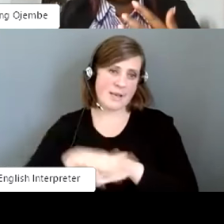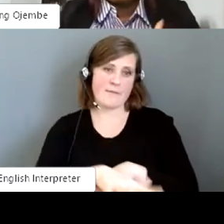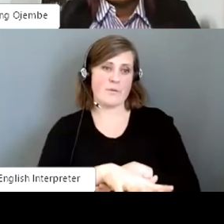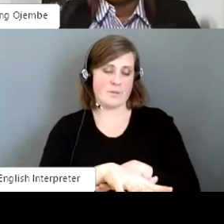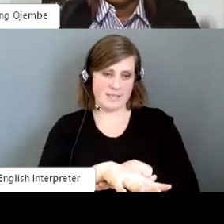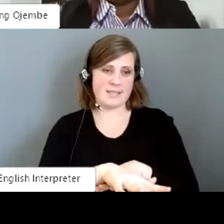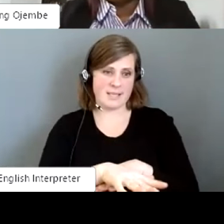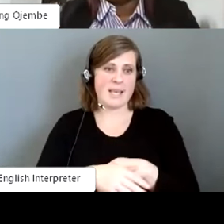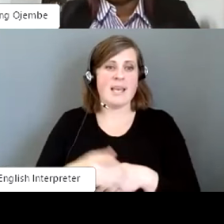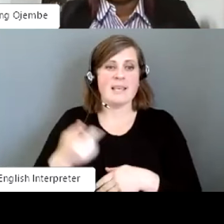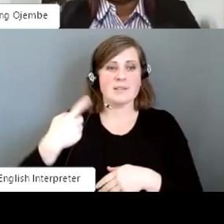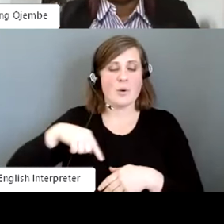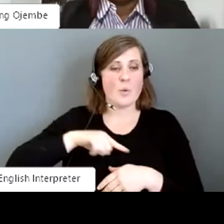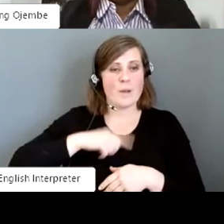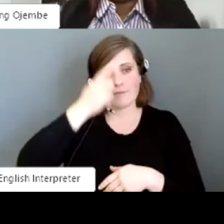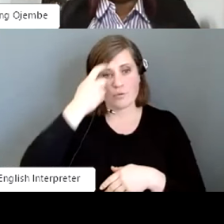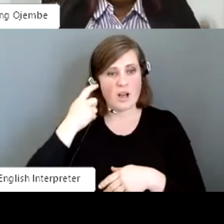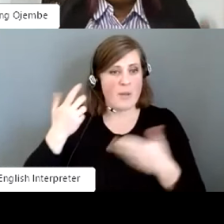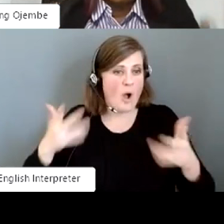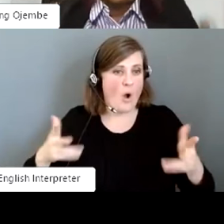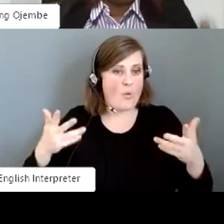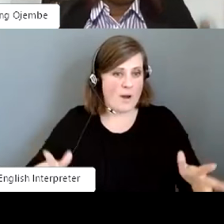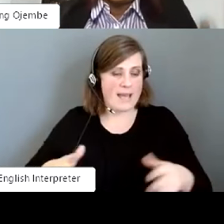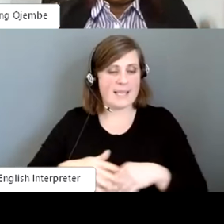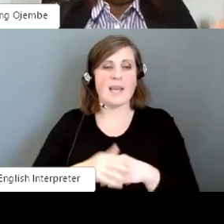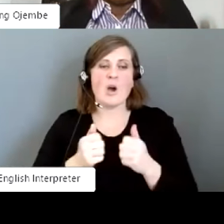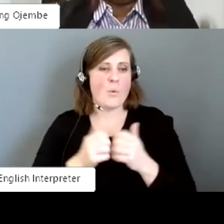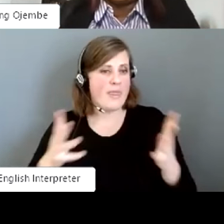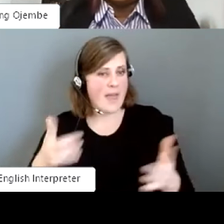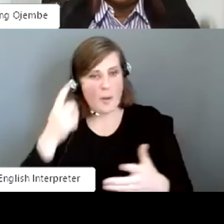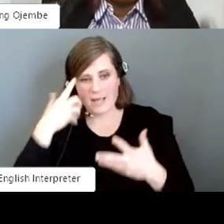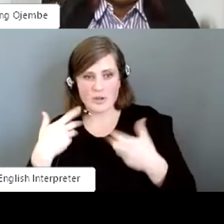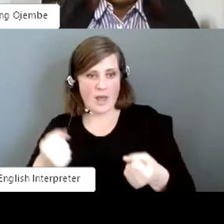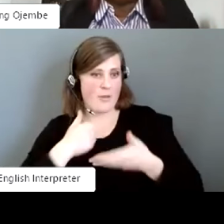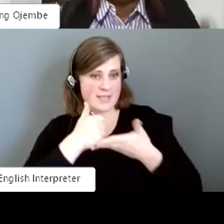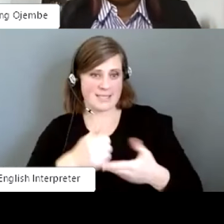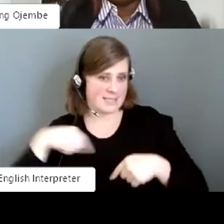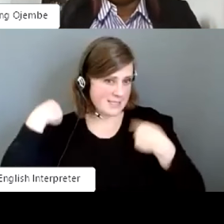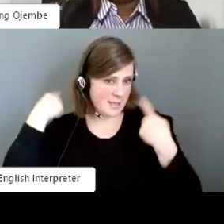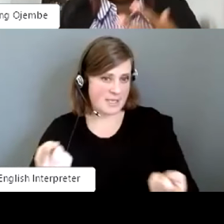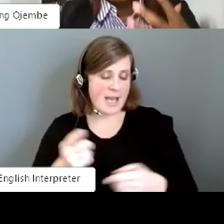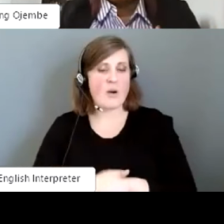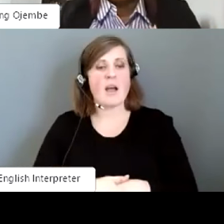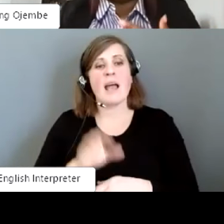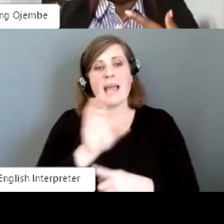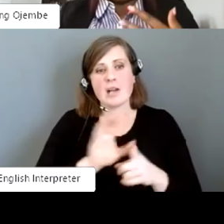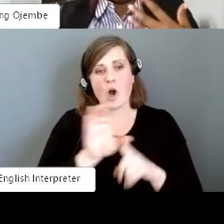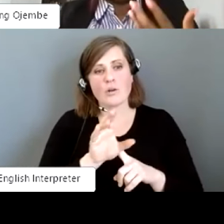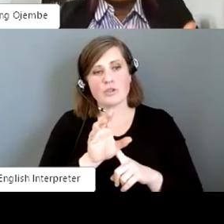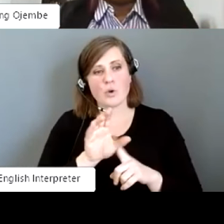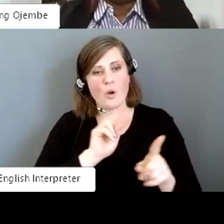have been experienced by the Black community, without mental health assistance and cultural biases, sharing